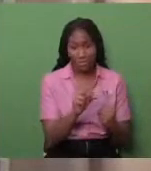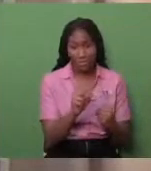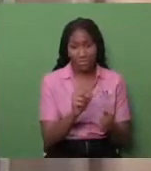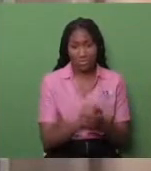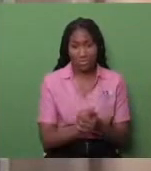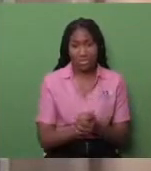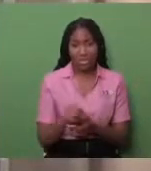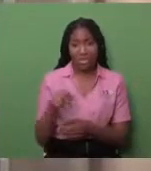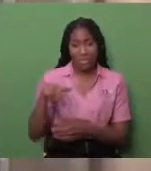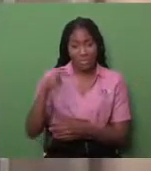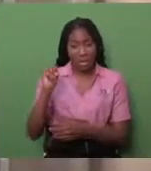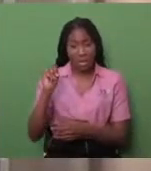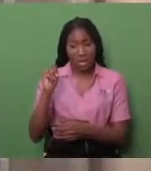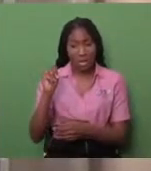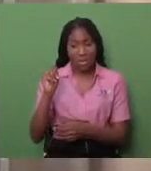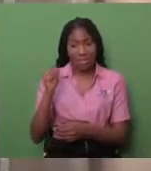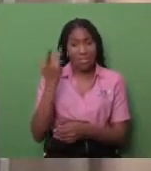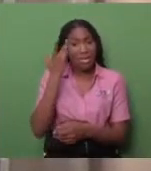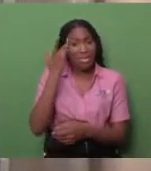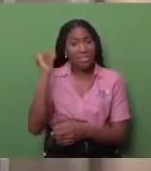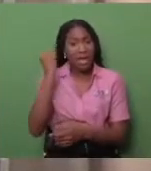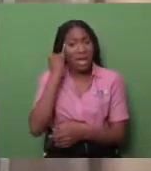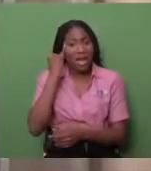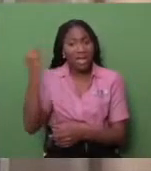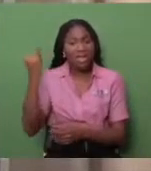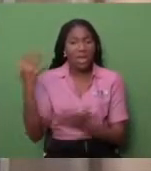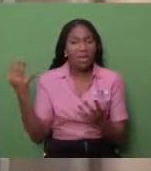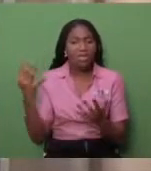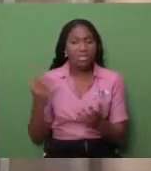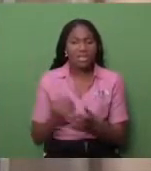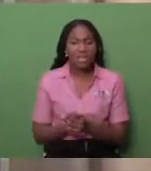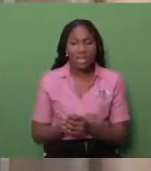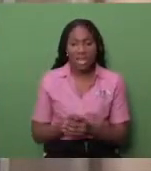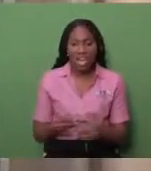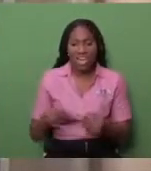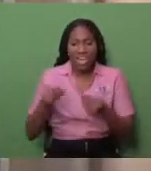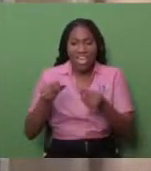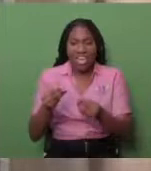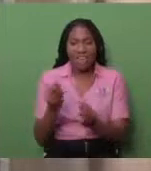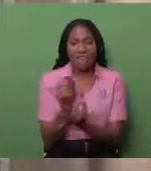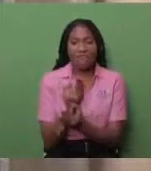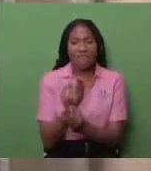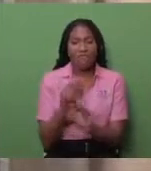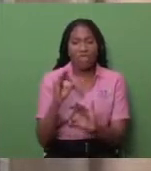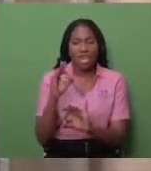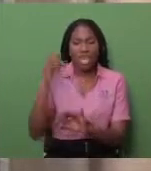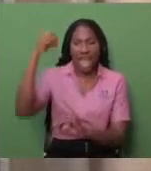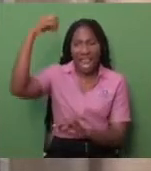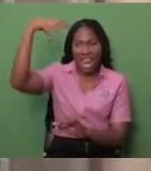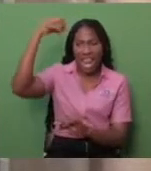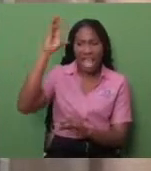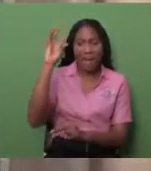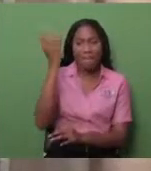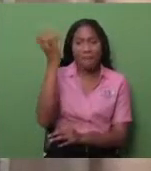had was to give away a free LED bulb, a light bulb.